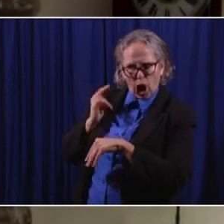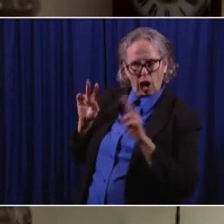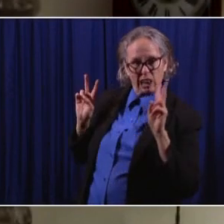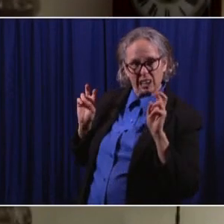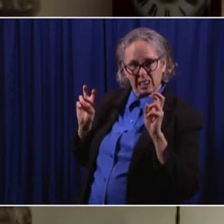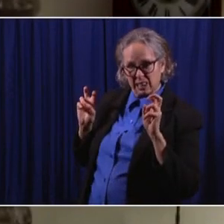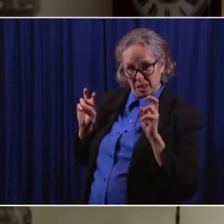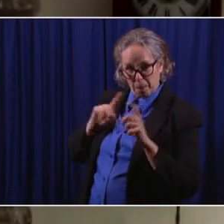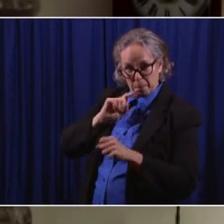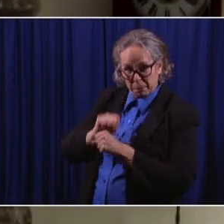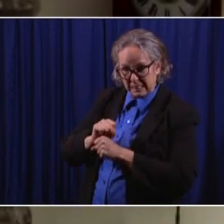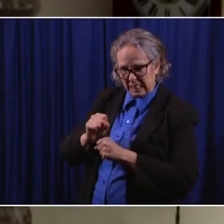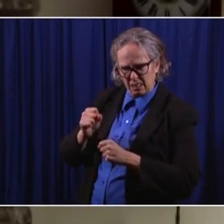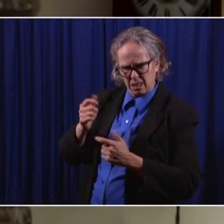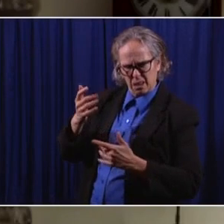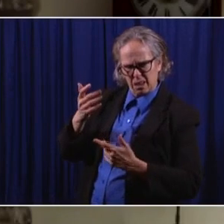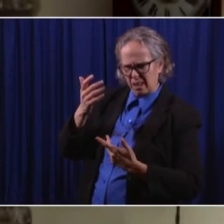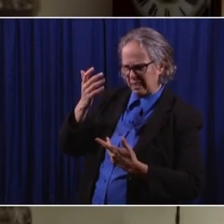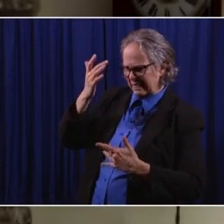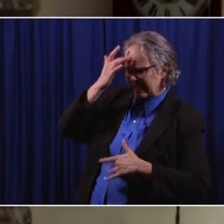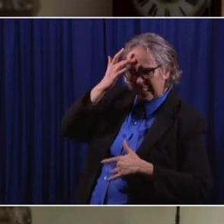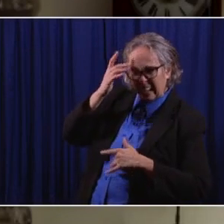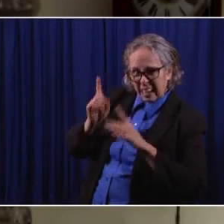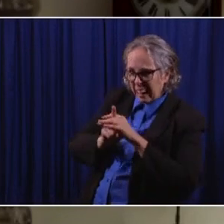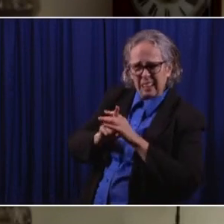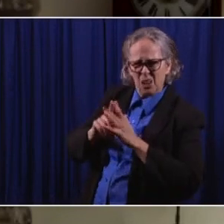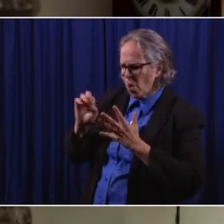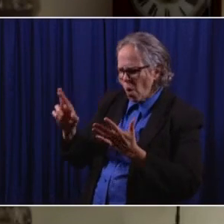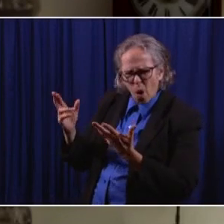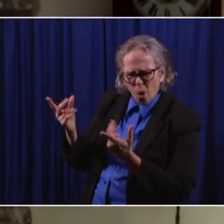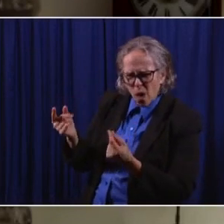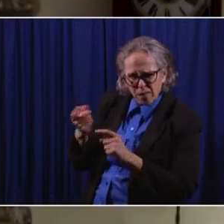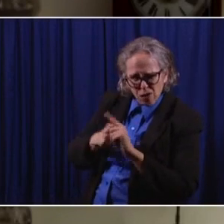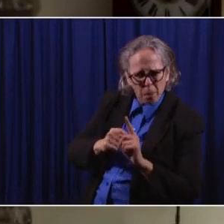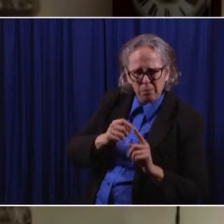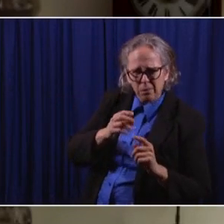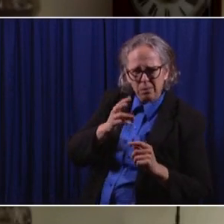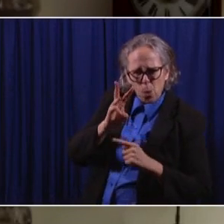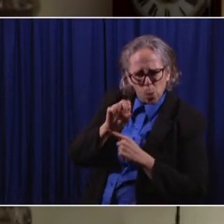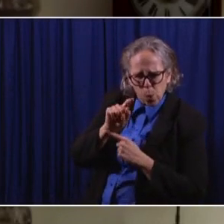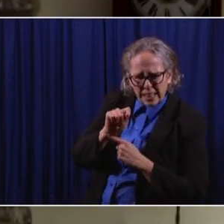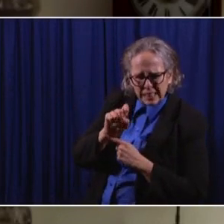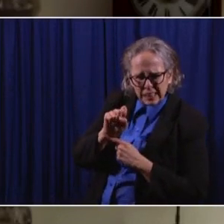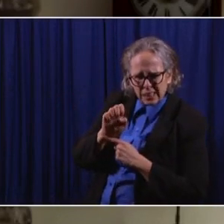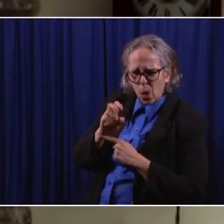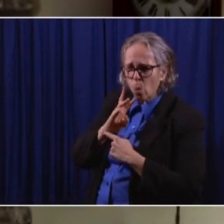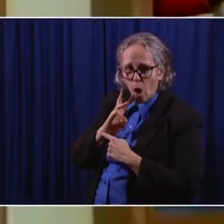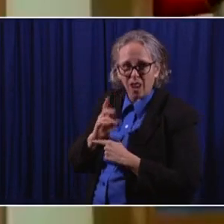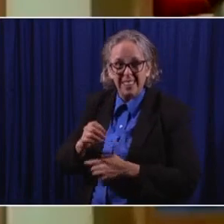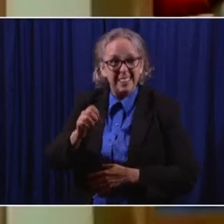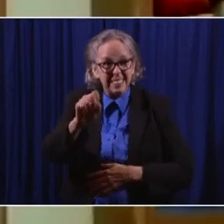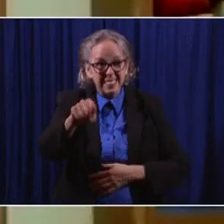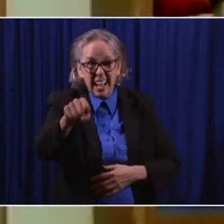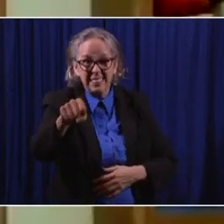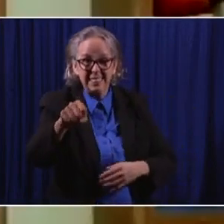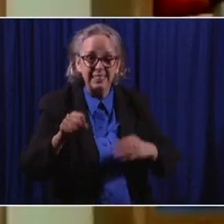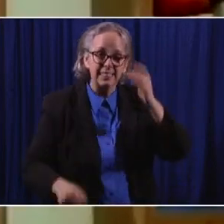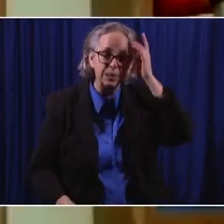start seeing people with symptoms? Any way? Yes. Yeah, go ahead.